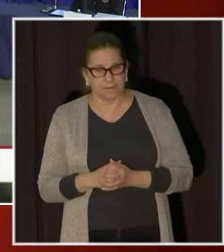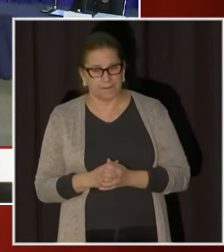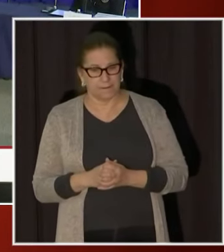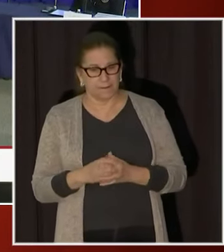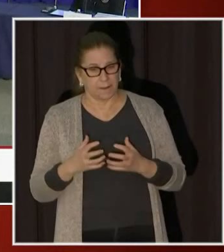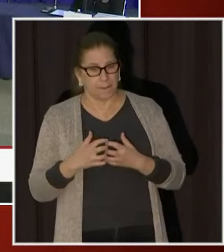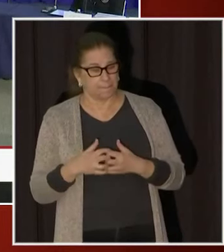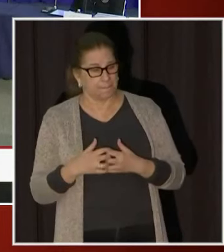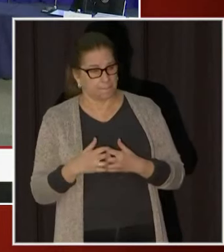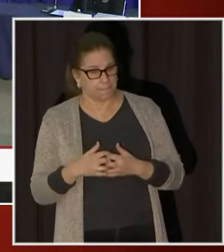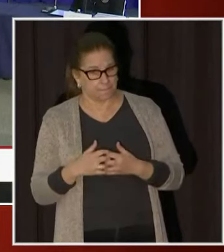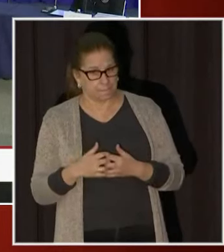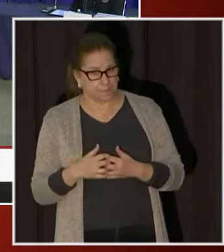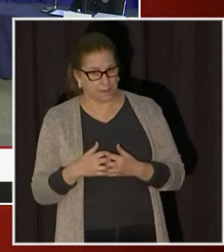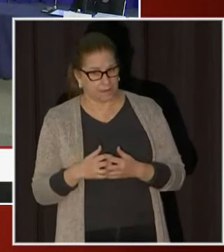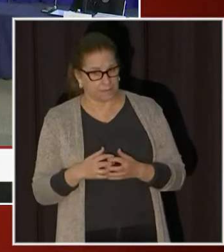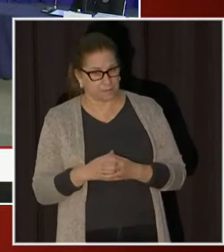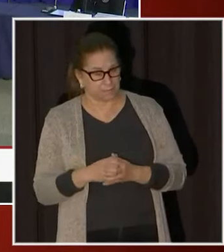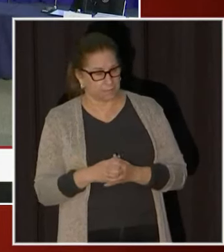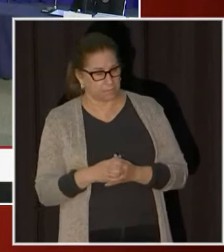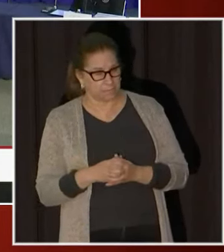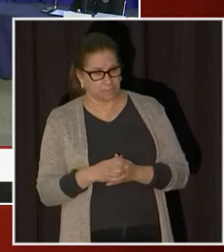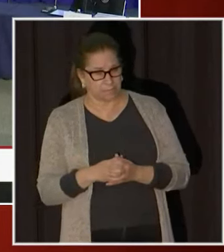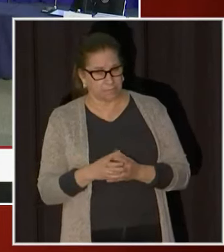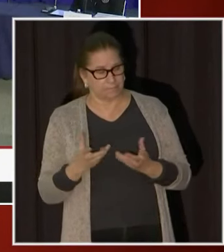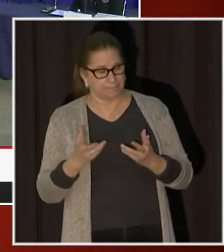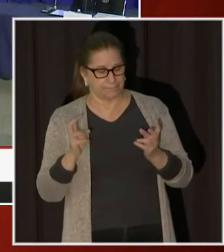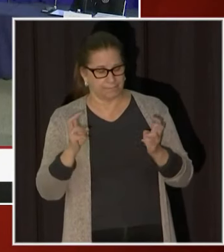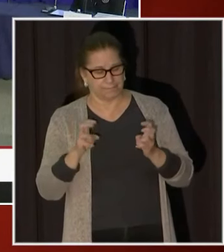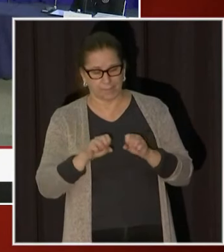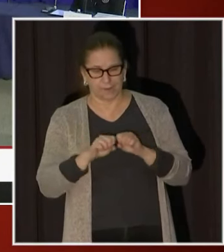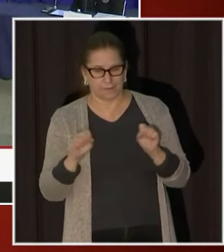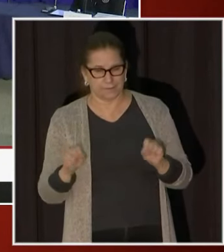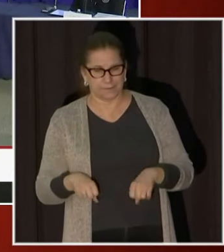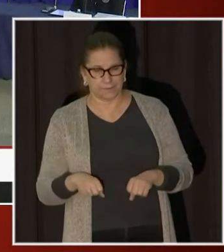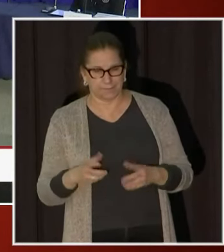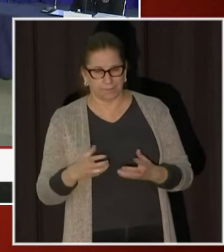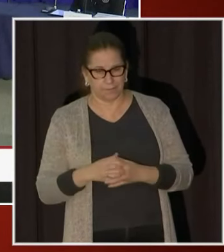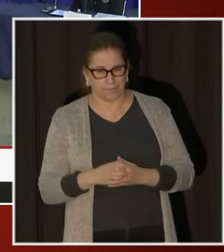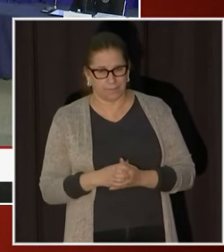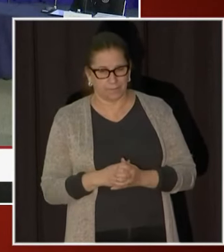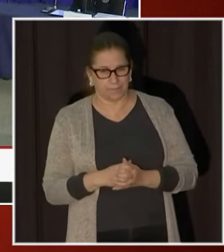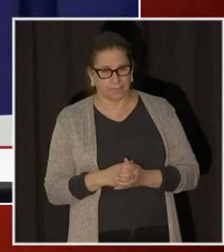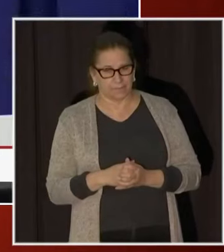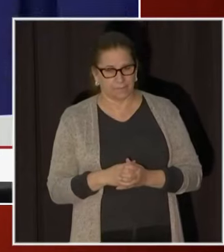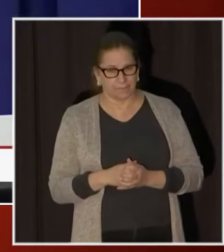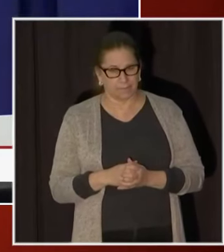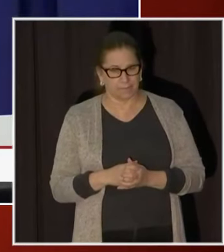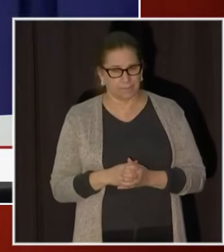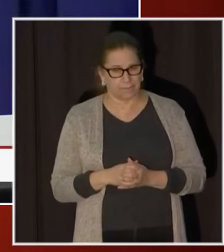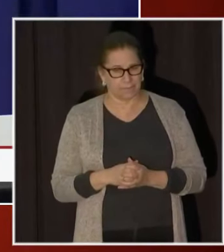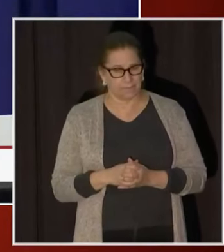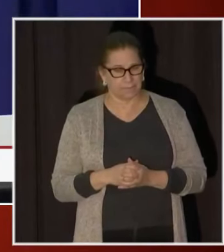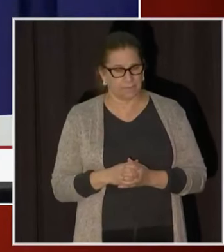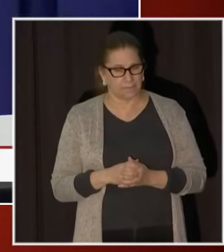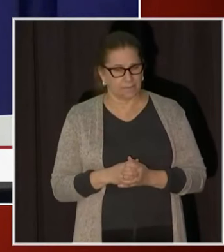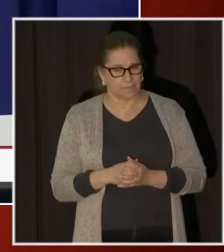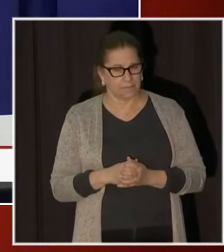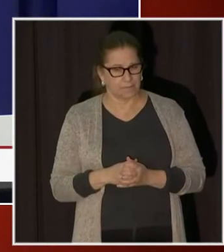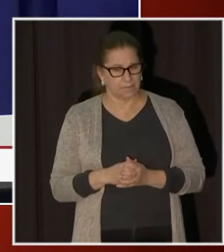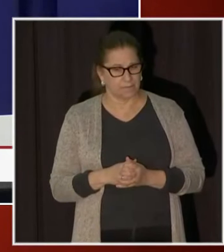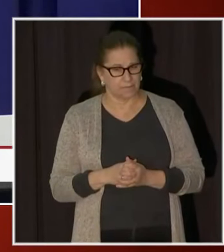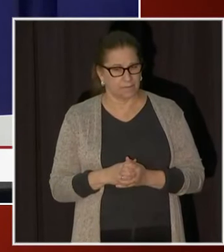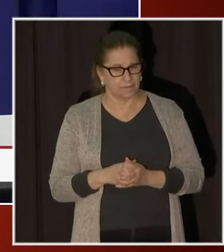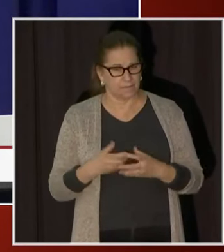So hospitals report to us. There is an electronic reporting system that we are expecting to be able to pull data